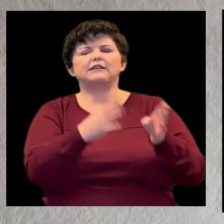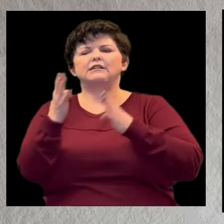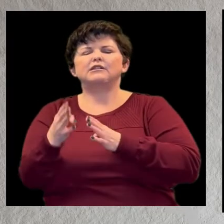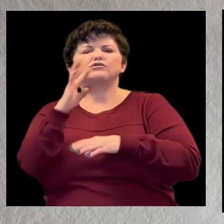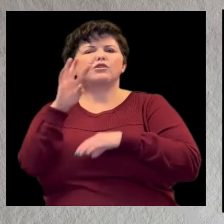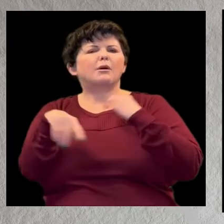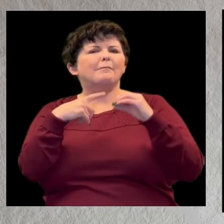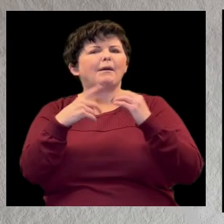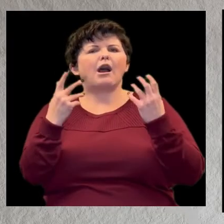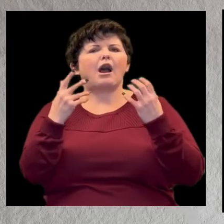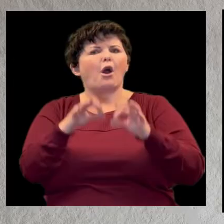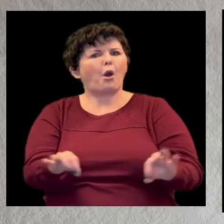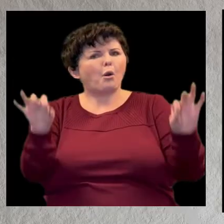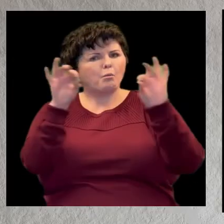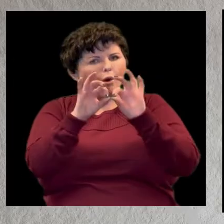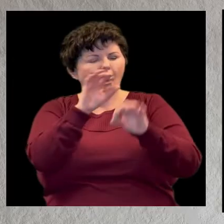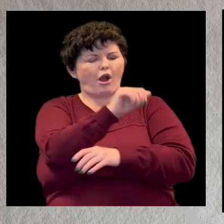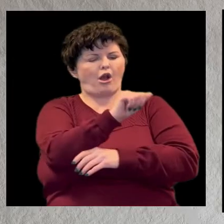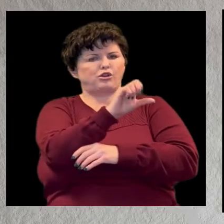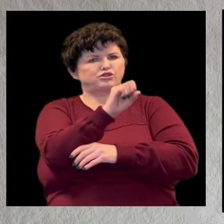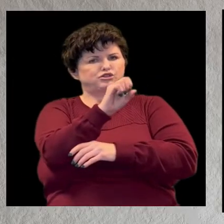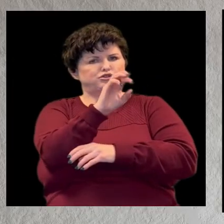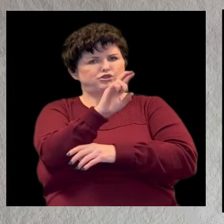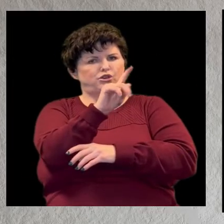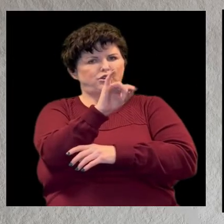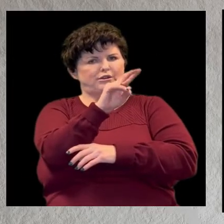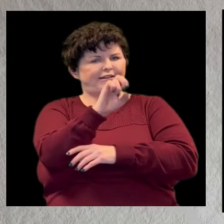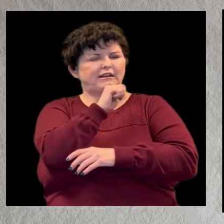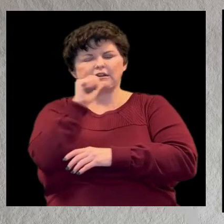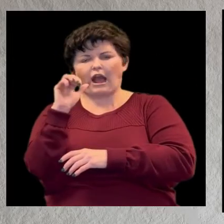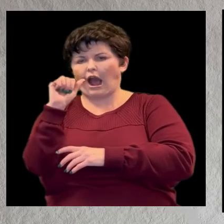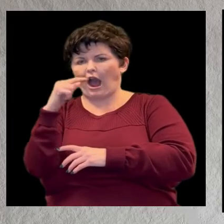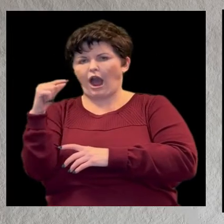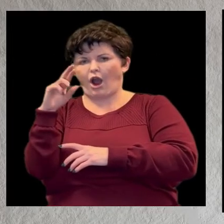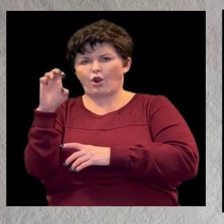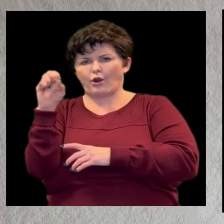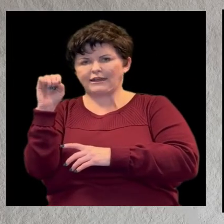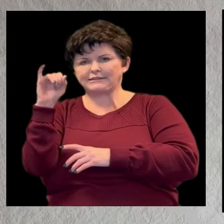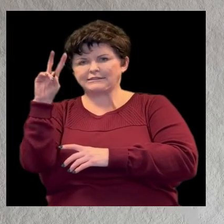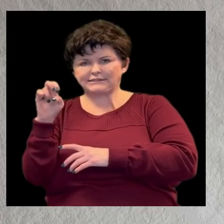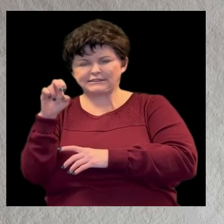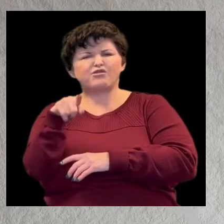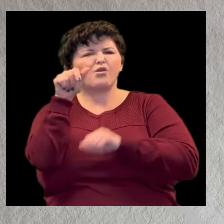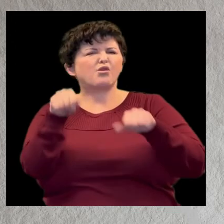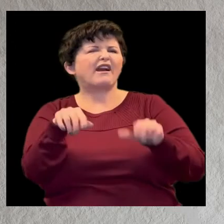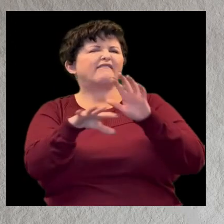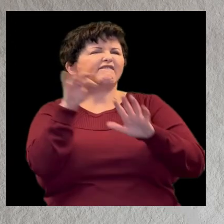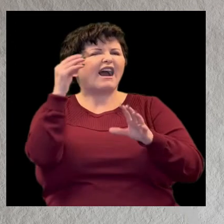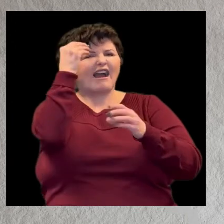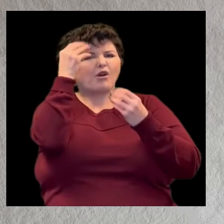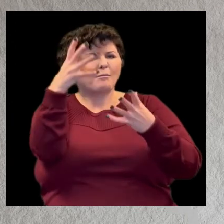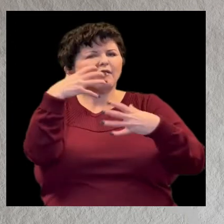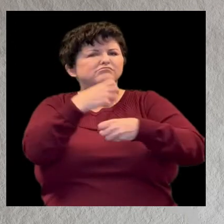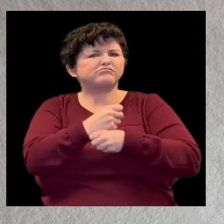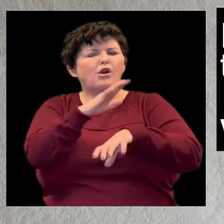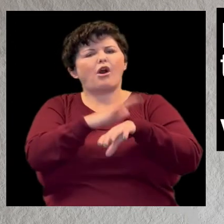the importance of being assertive and not aggressive. You can find out a summary of this information